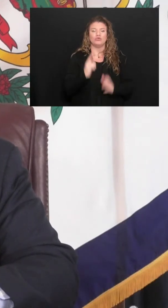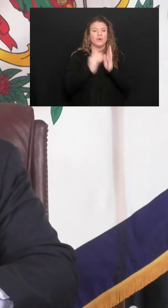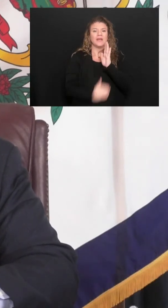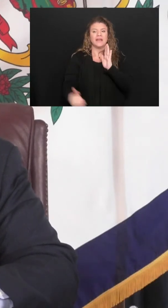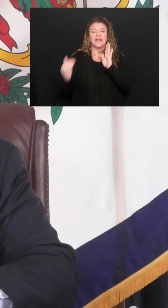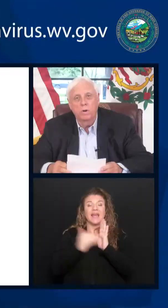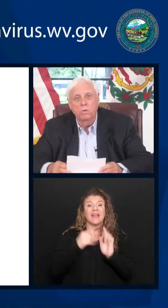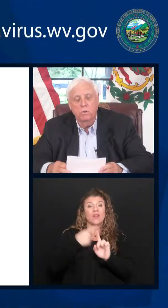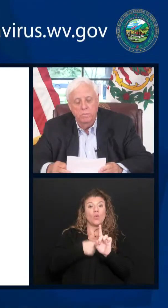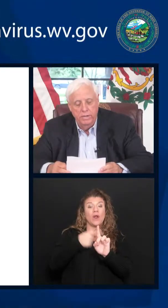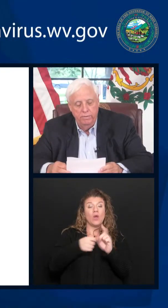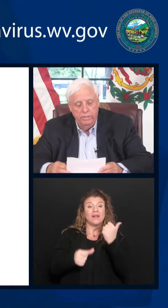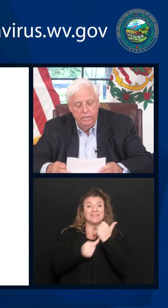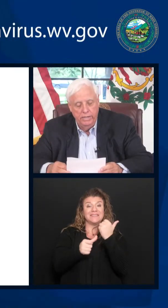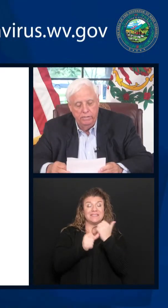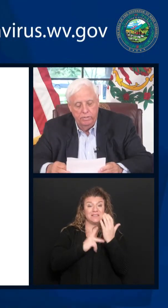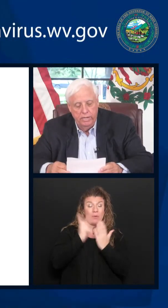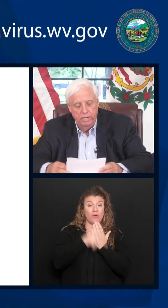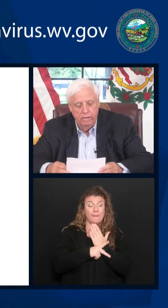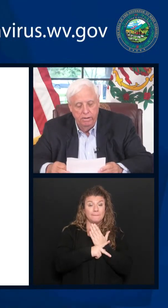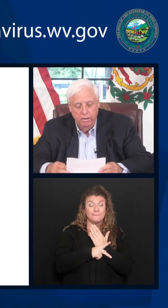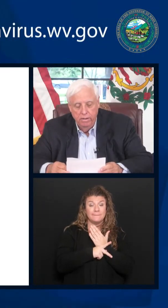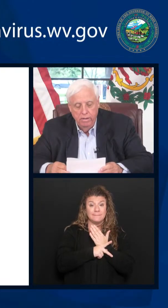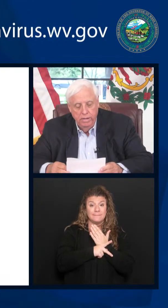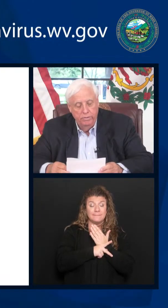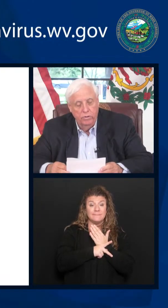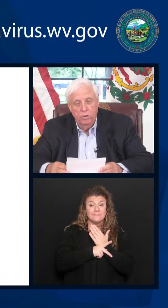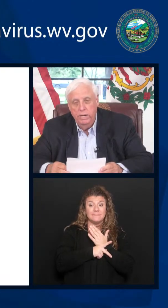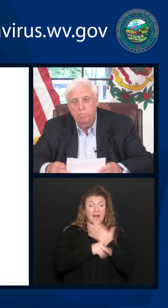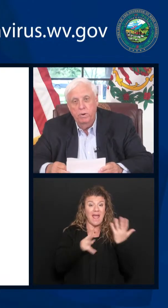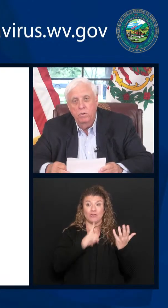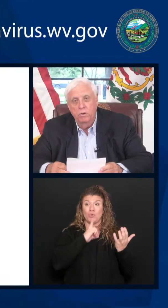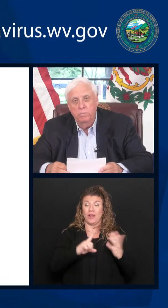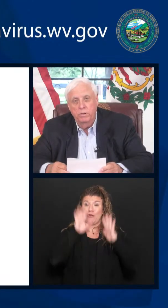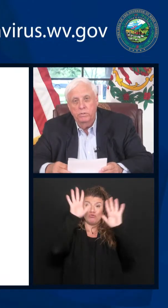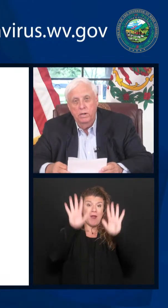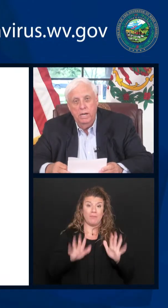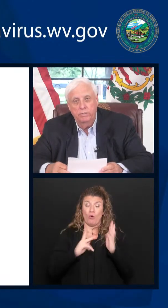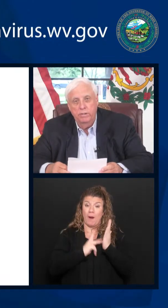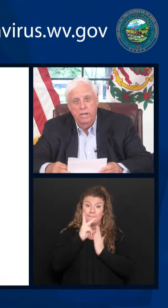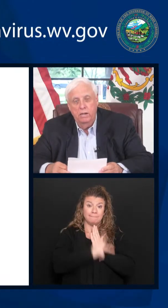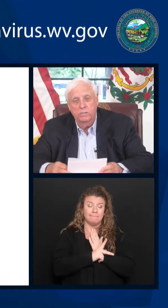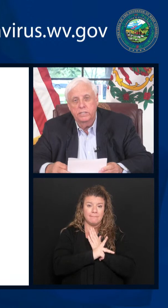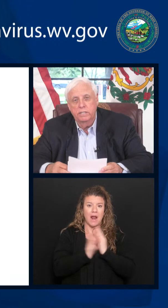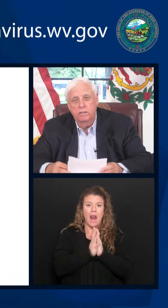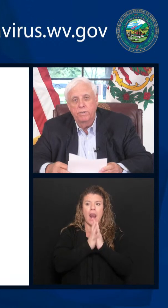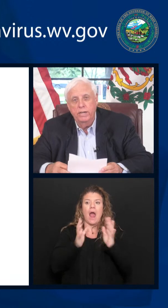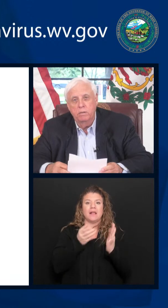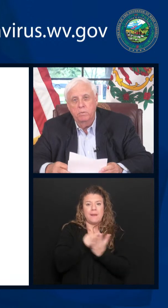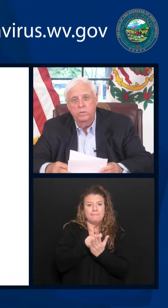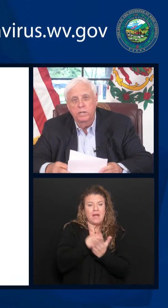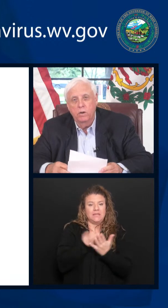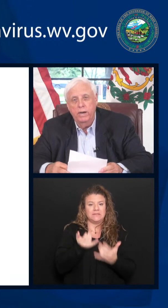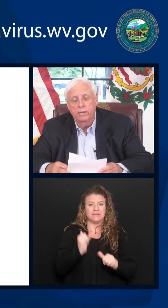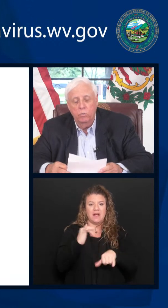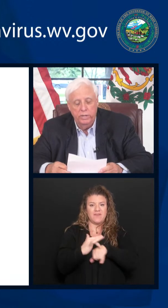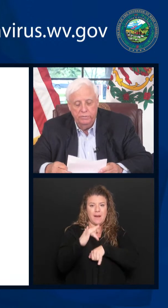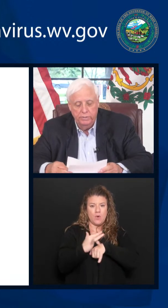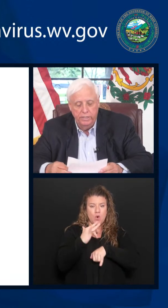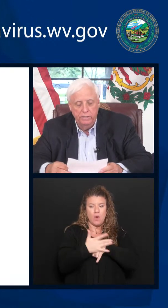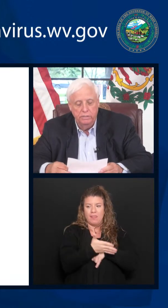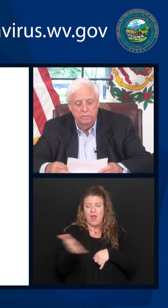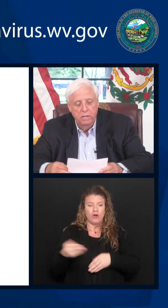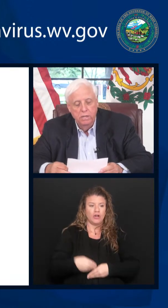rental assistance program and everything. It's a great program. There's lots of dollars still available to go out to